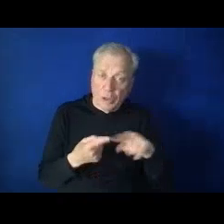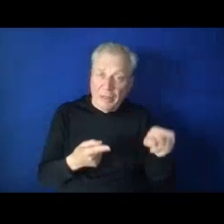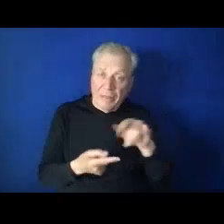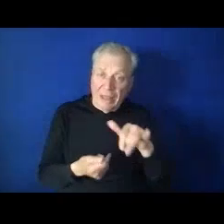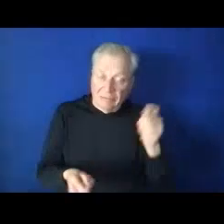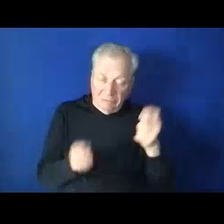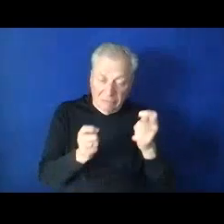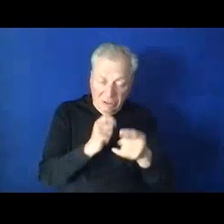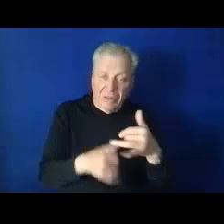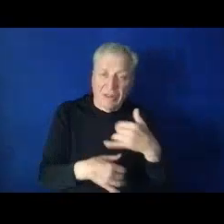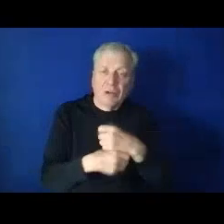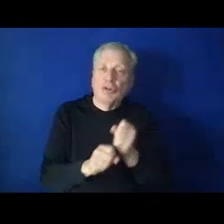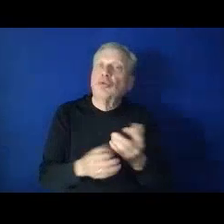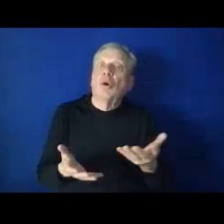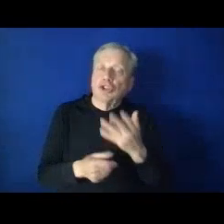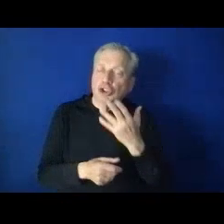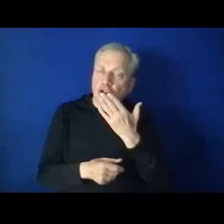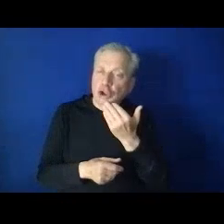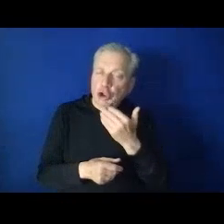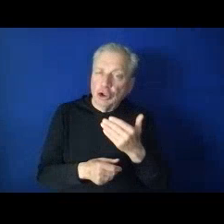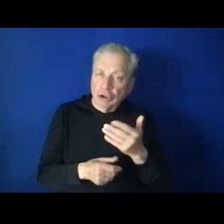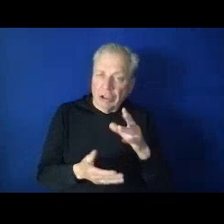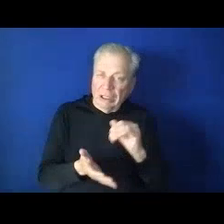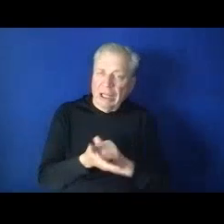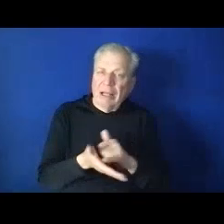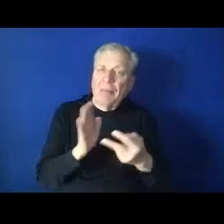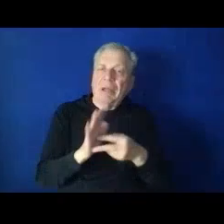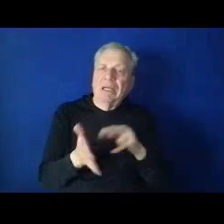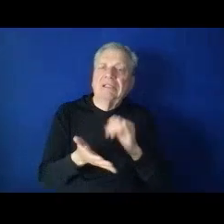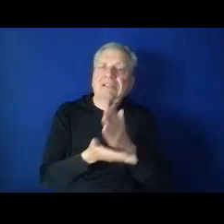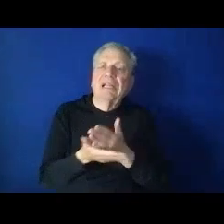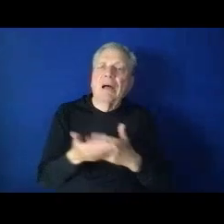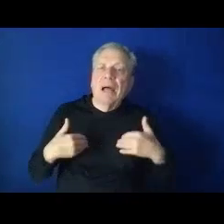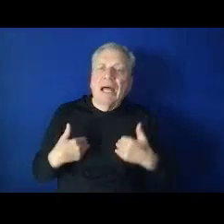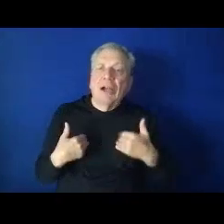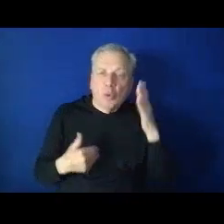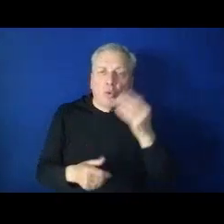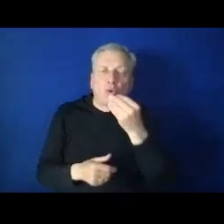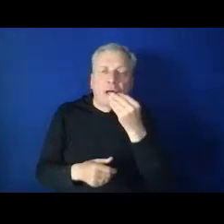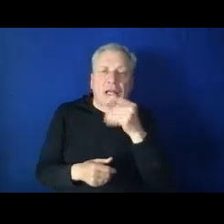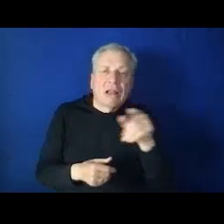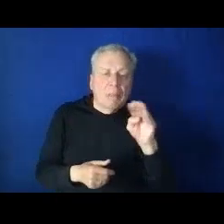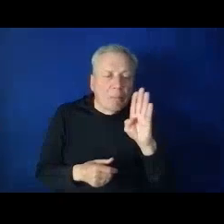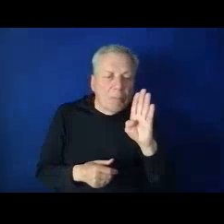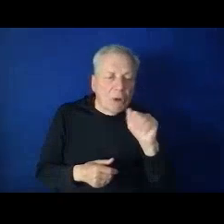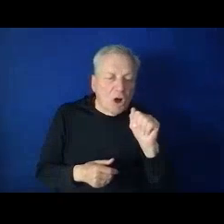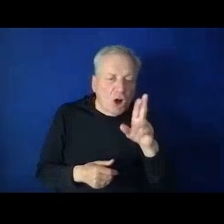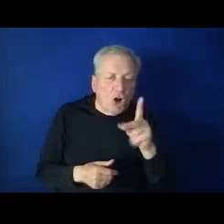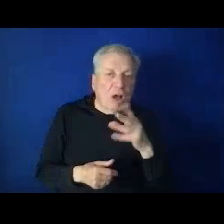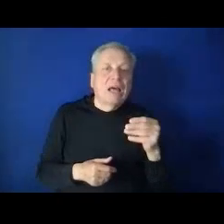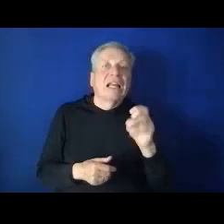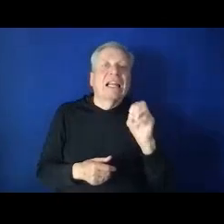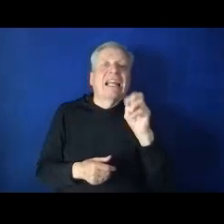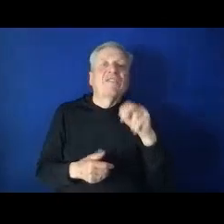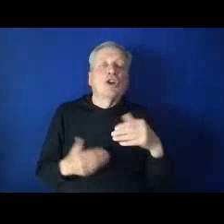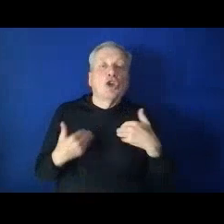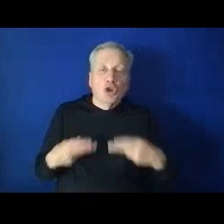they produce sugars. And that means that some animals will eat the bark, and even humans will eat it as